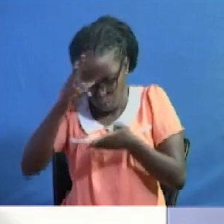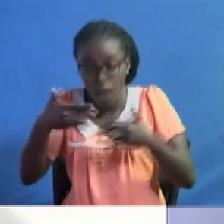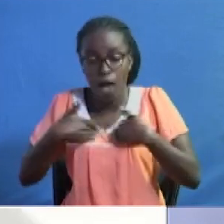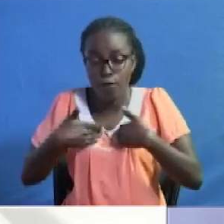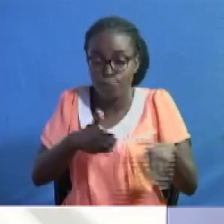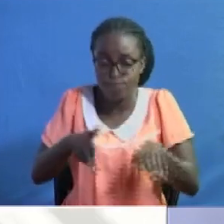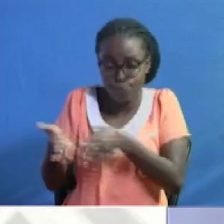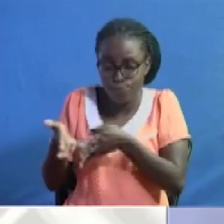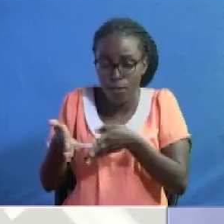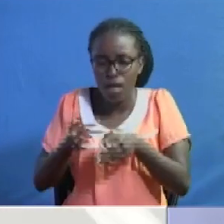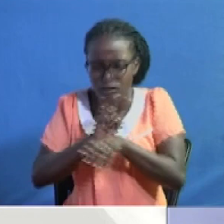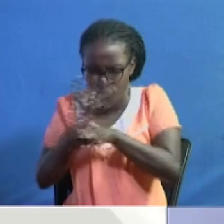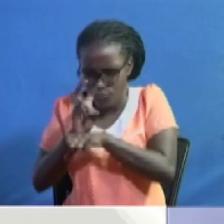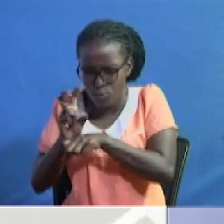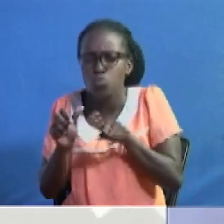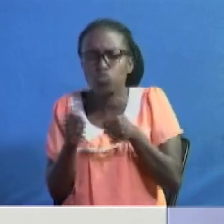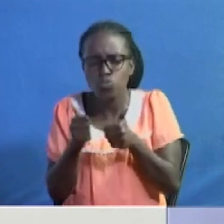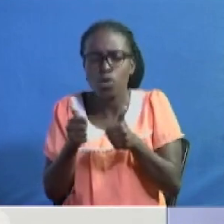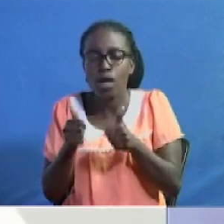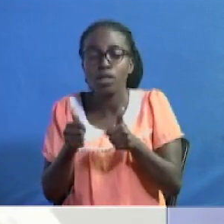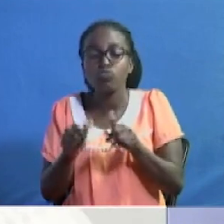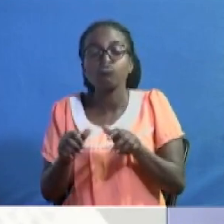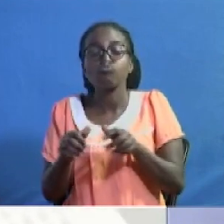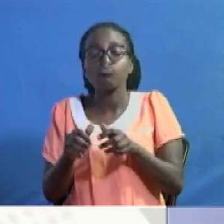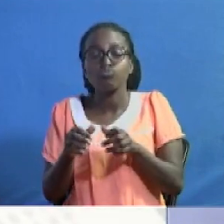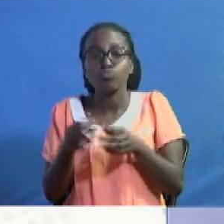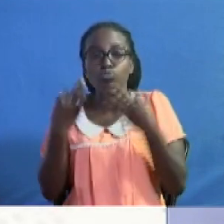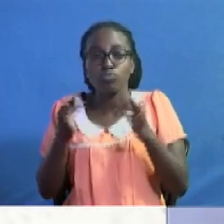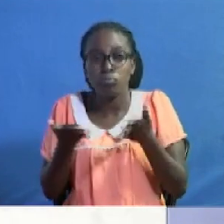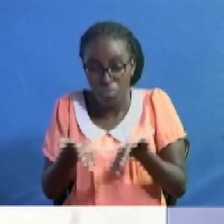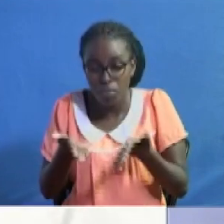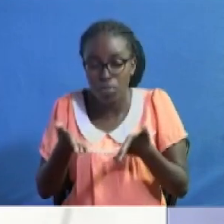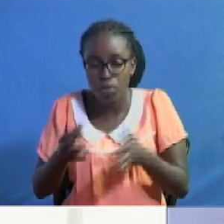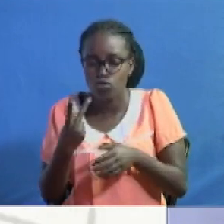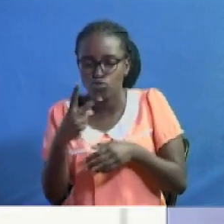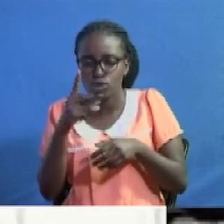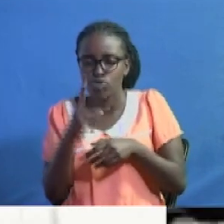a fair investigation, which will be completed rather in 21 days.